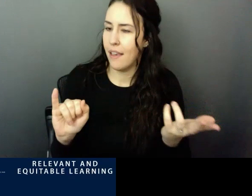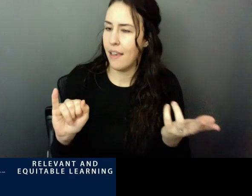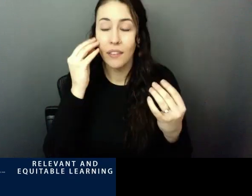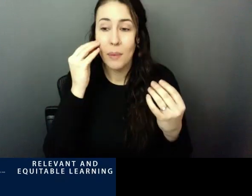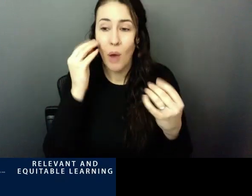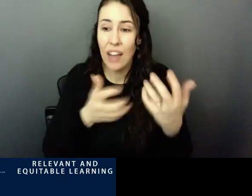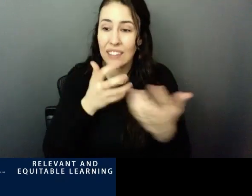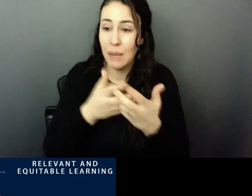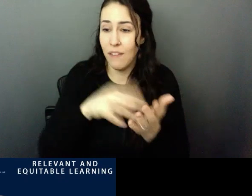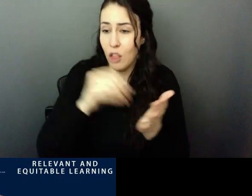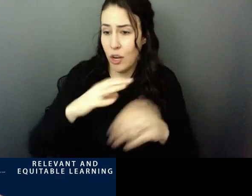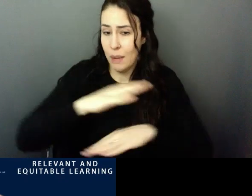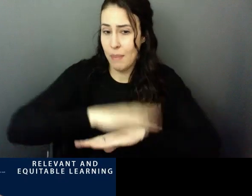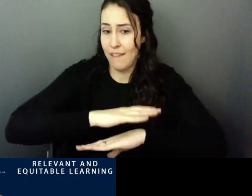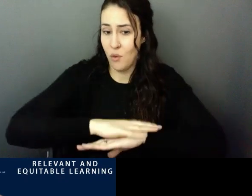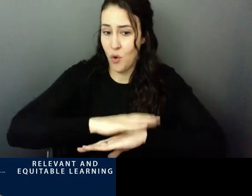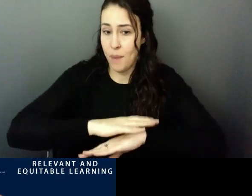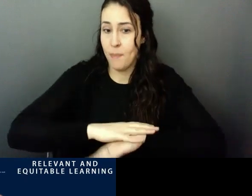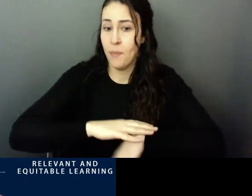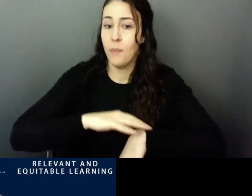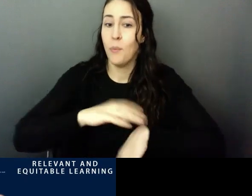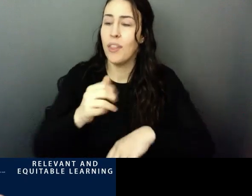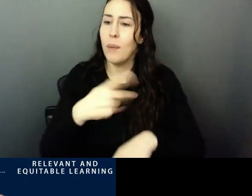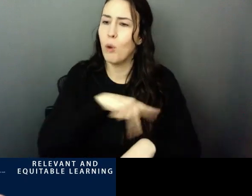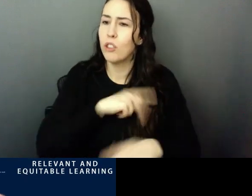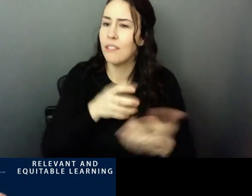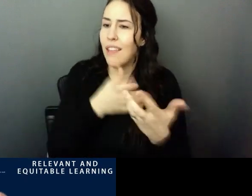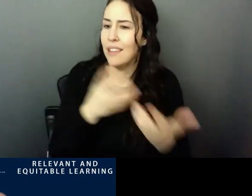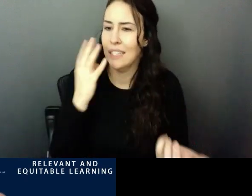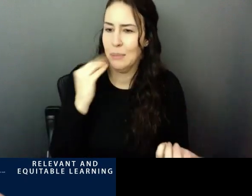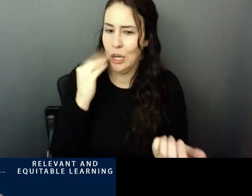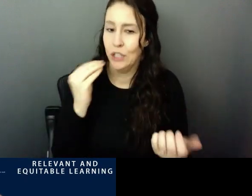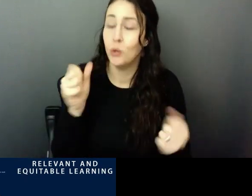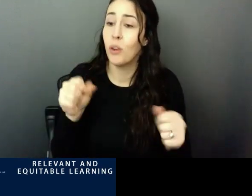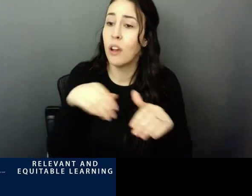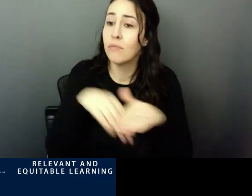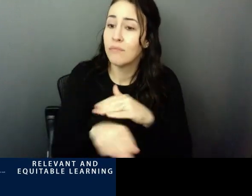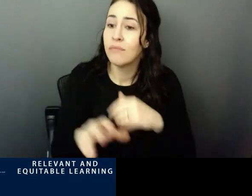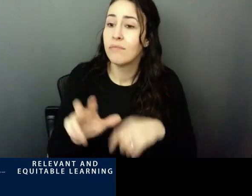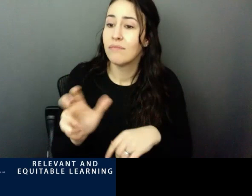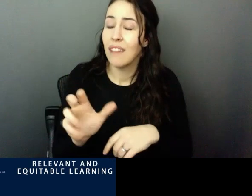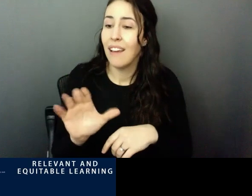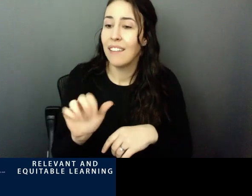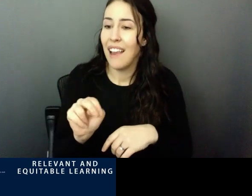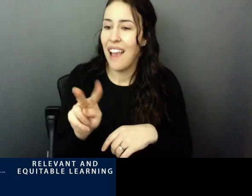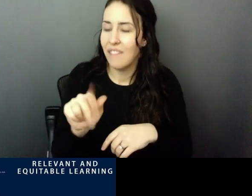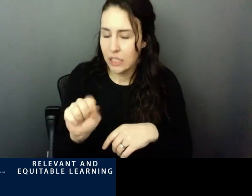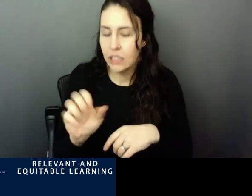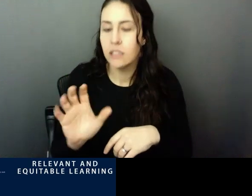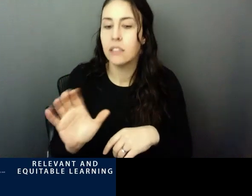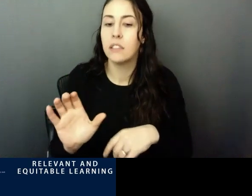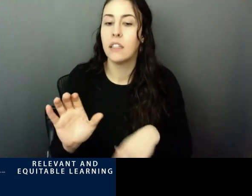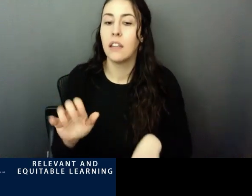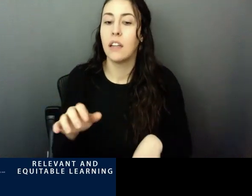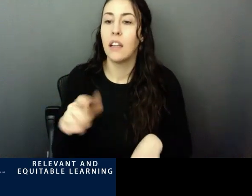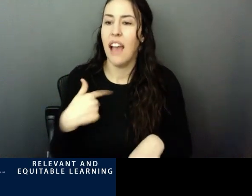what if you had a system like that could go into your Canvas and based on, they used to have this called learning journey or like learning mastery, where you had different levels of learning.